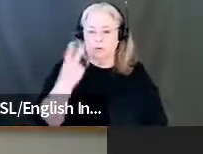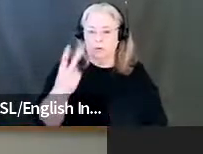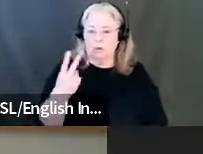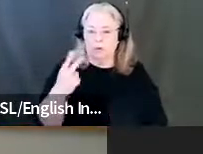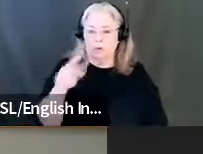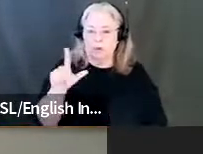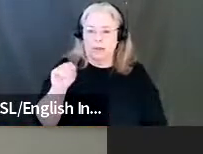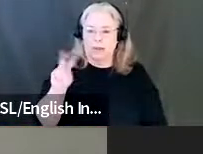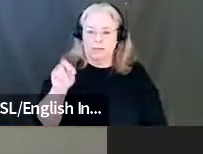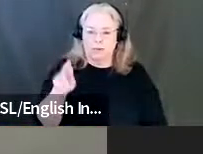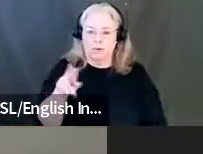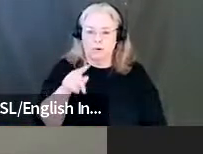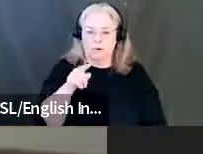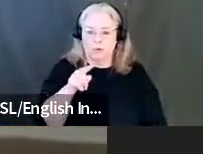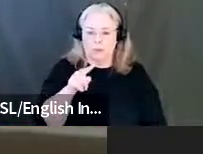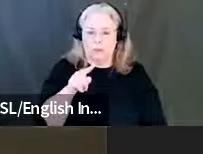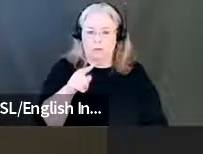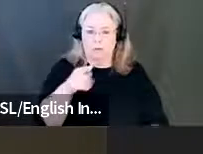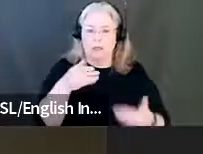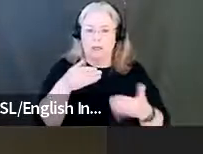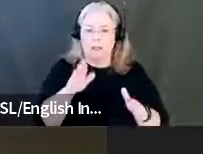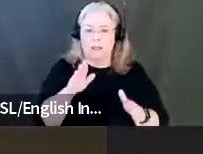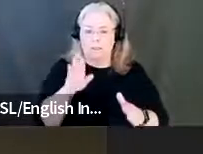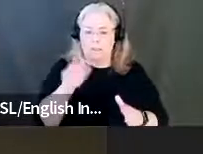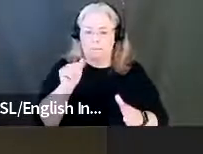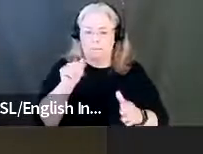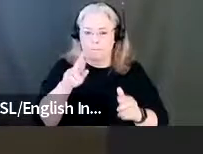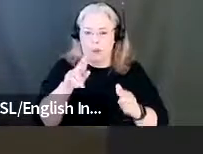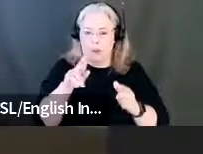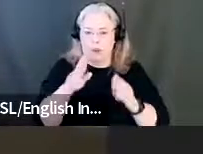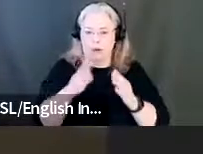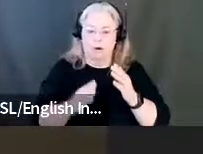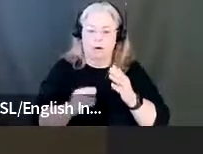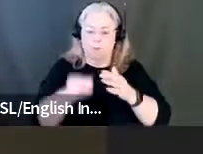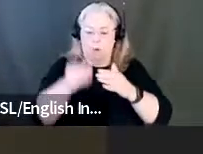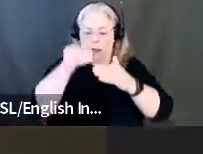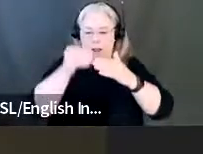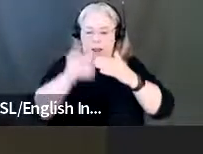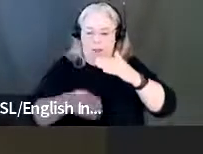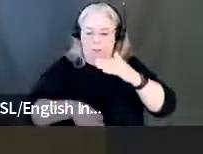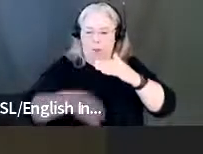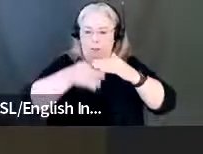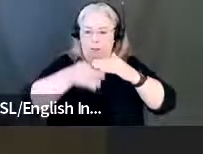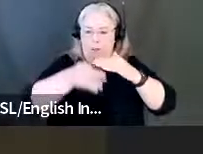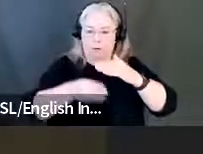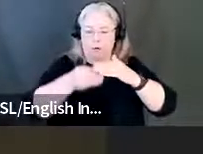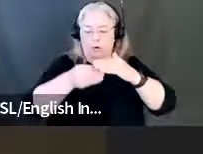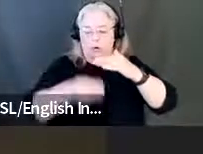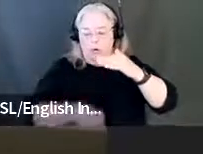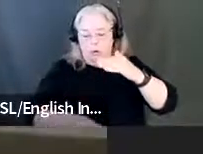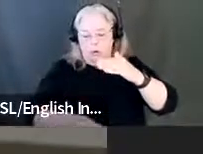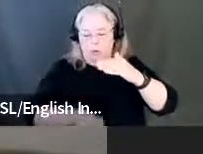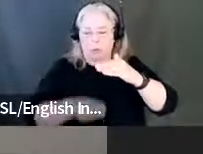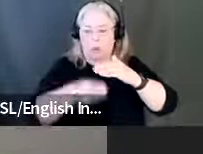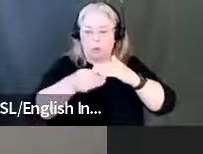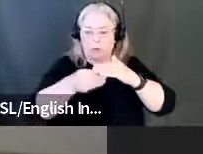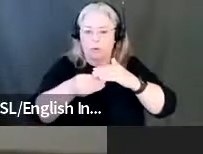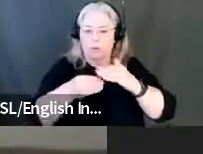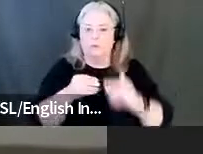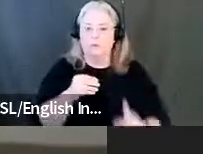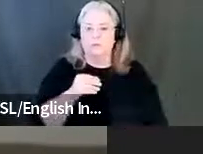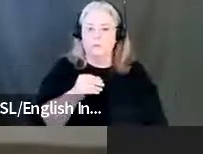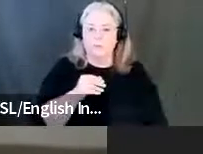here. This lever allows the bar to slide up and down, to expand it or make it